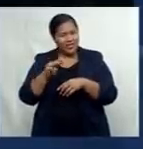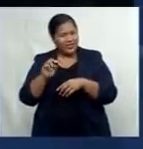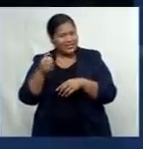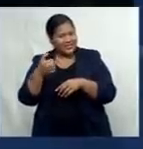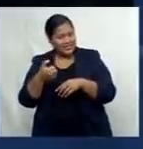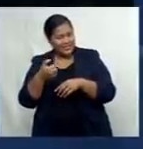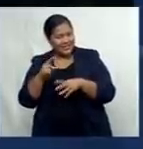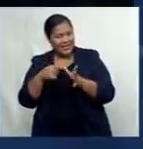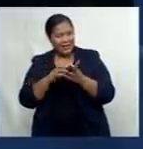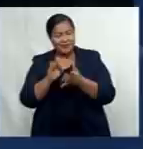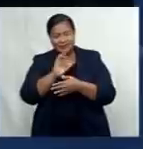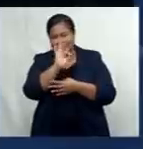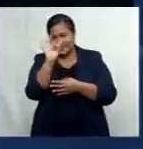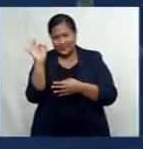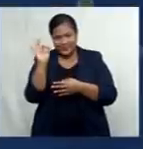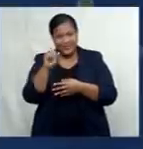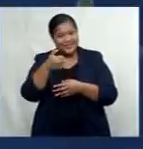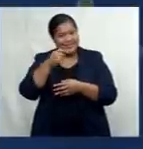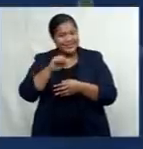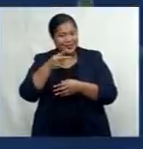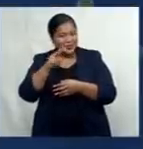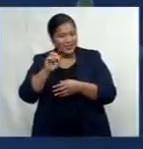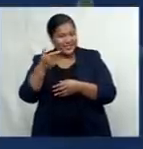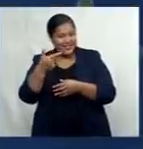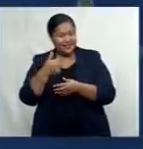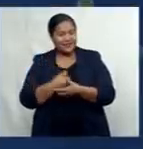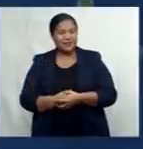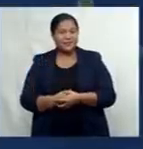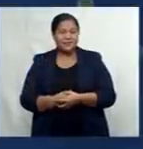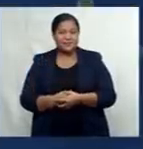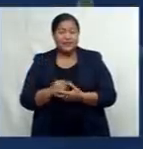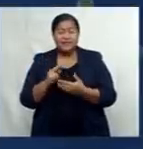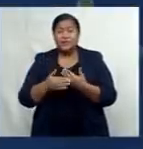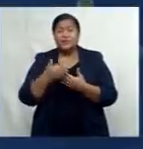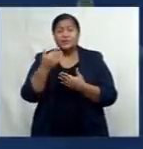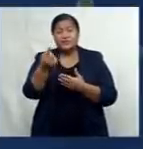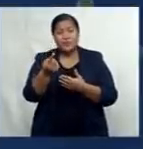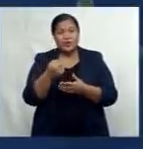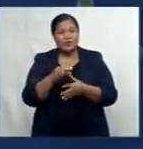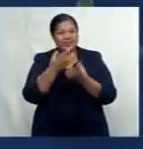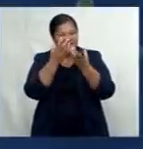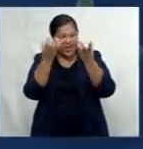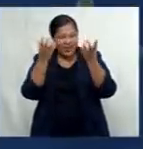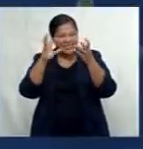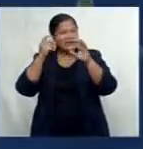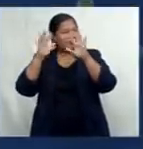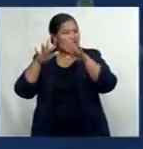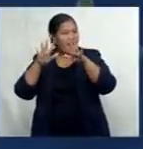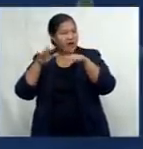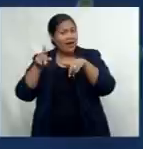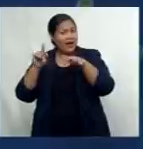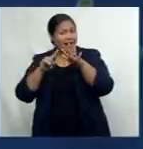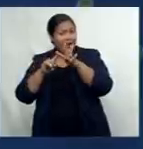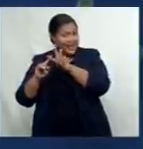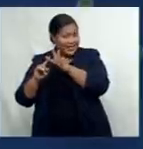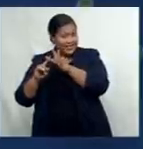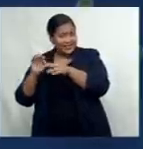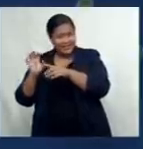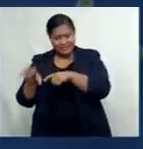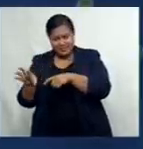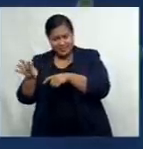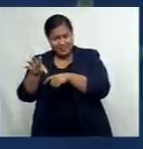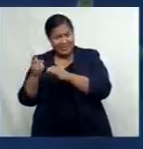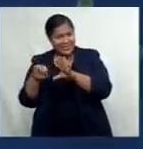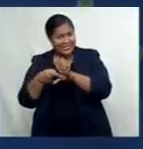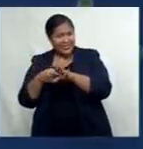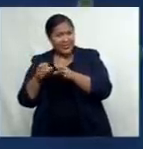a.m. Sunrise is at 6:27. For tomorrow, cloudy with some showers over the eastern parts and interior